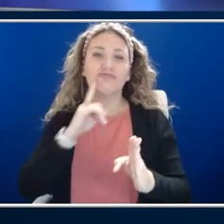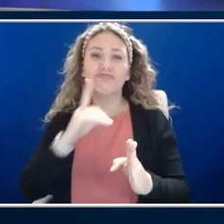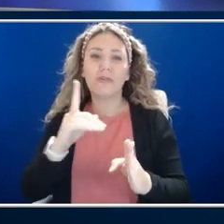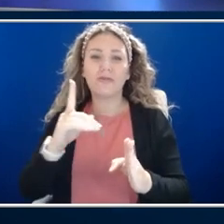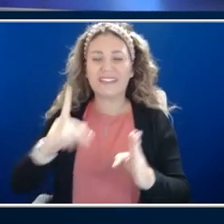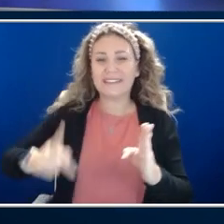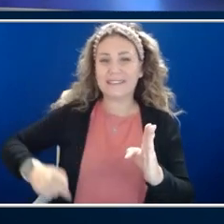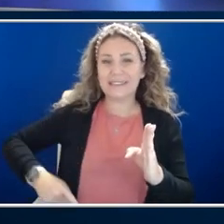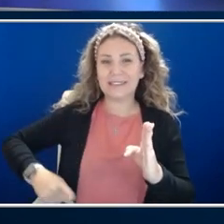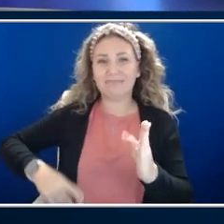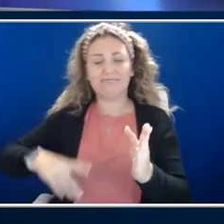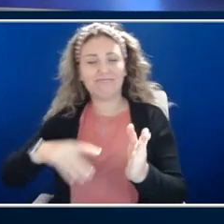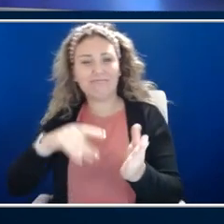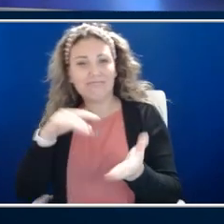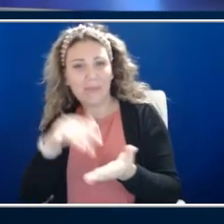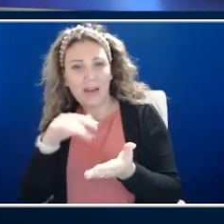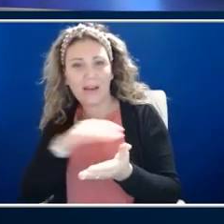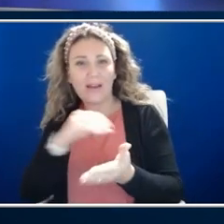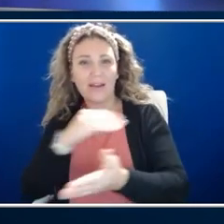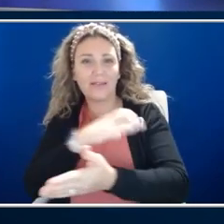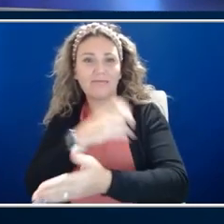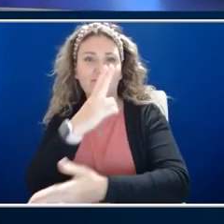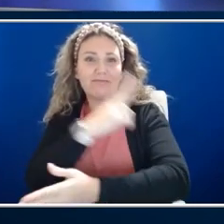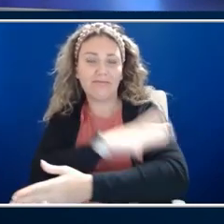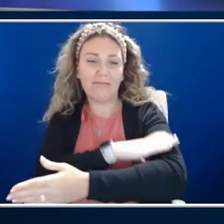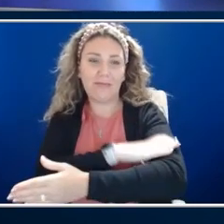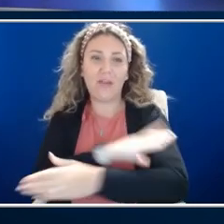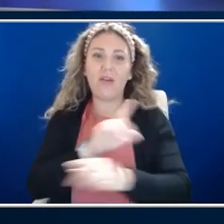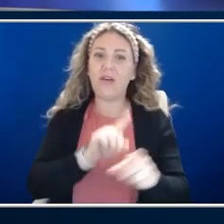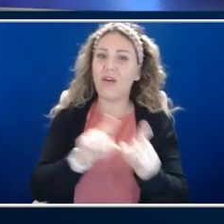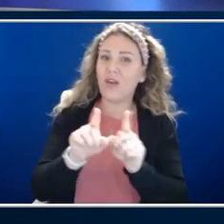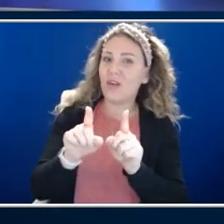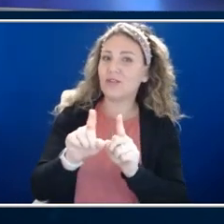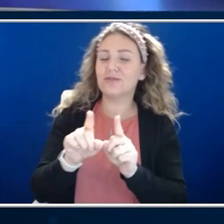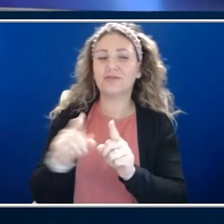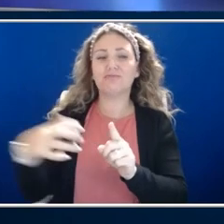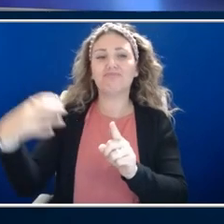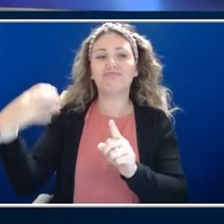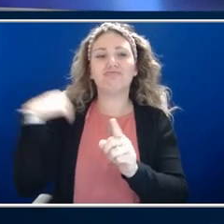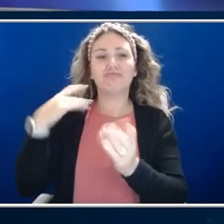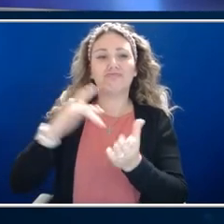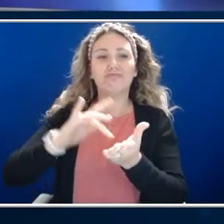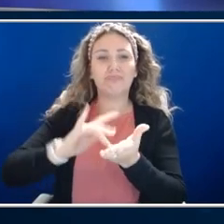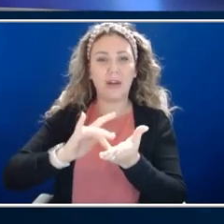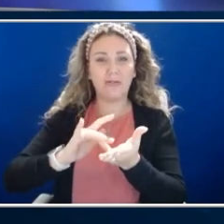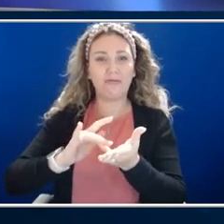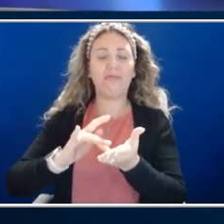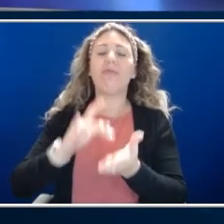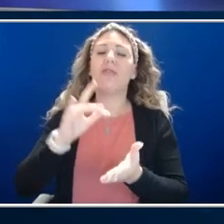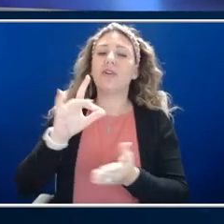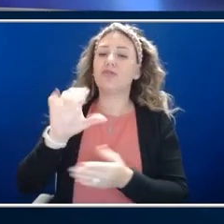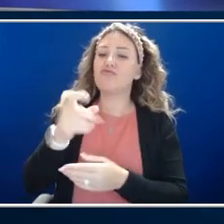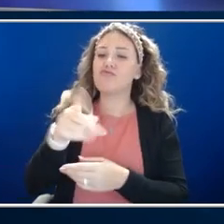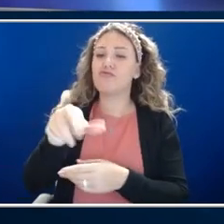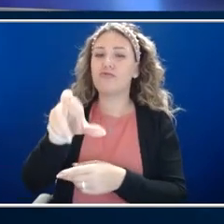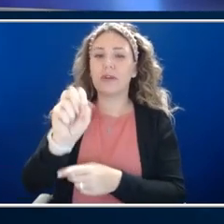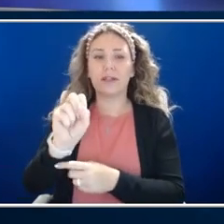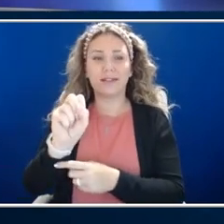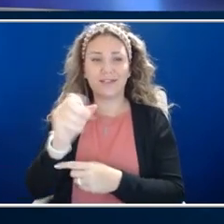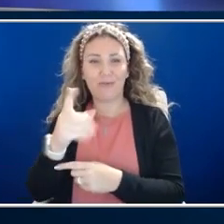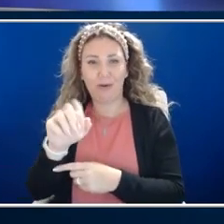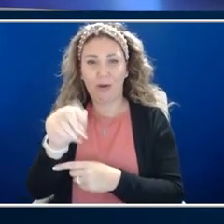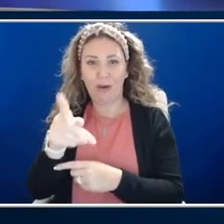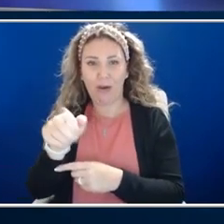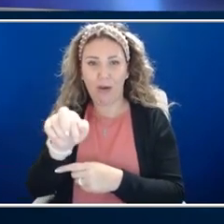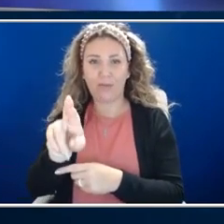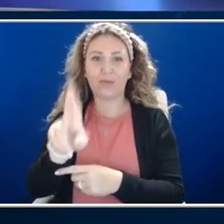chief informatics officer here at the health system and at the med center, Chris Harper. He's going to talk a little about the future of AI